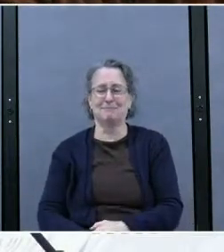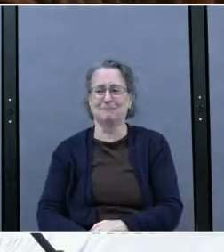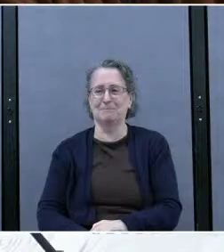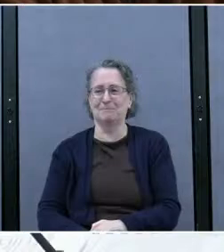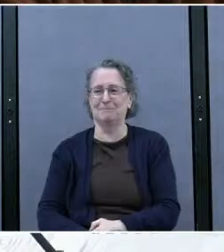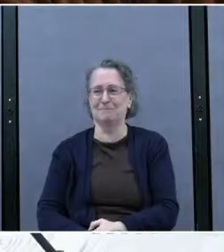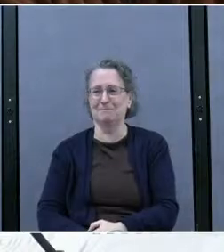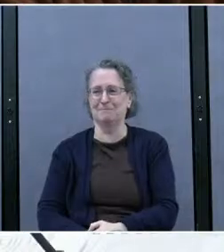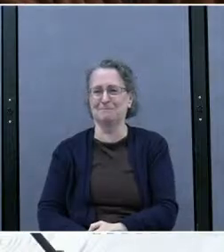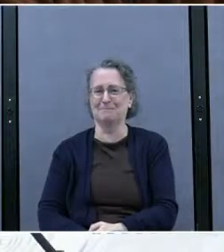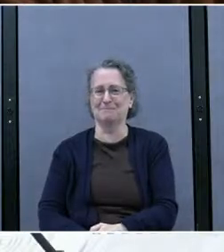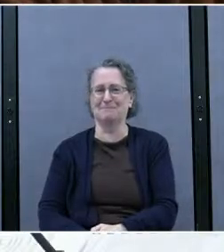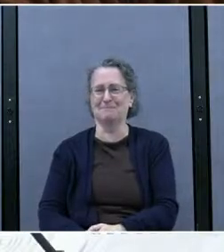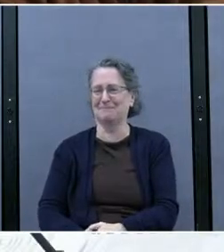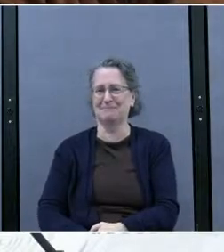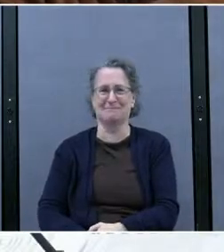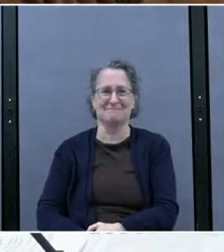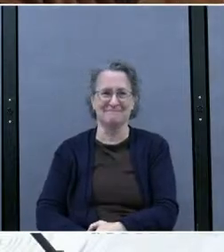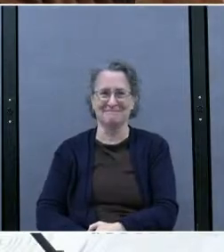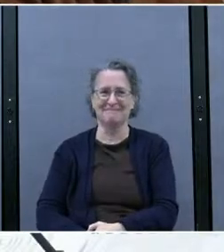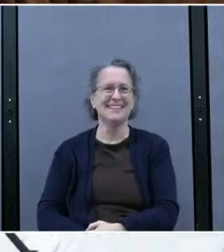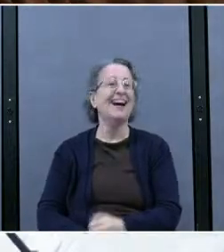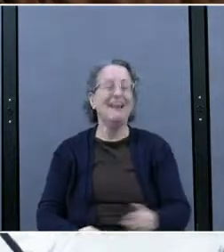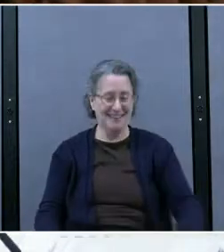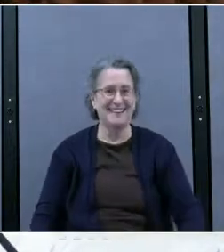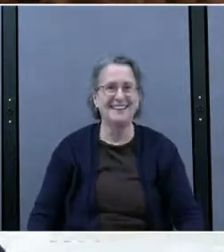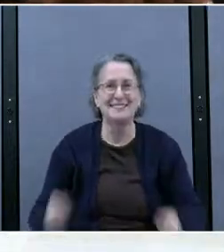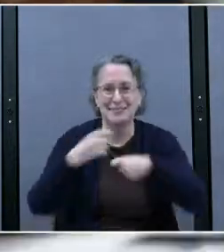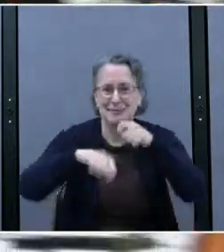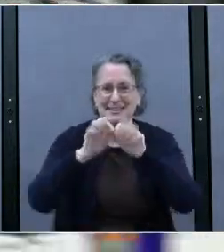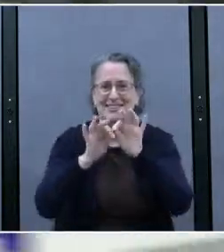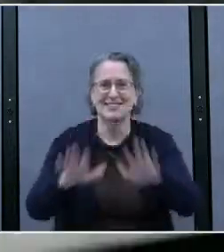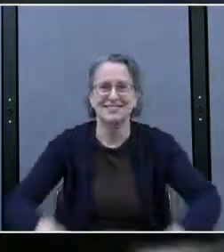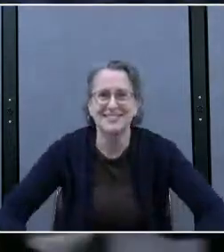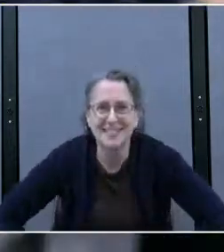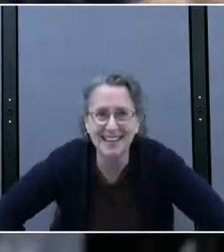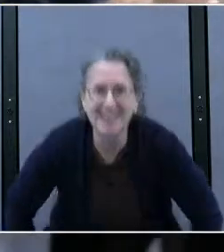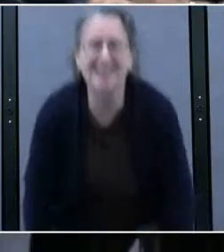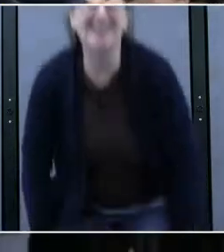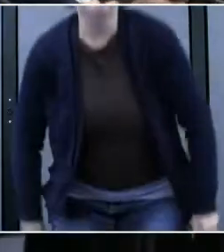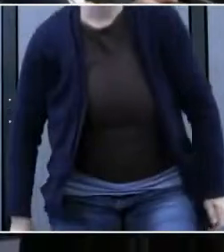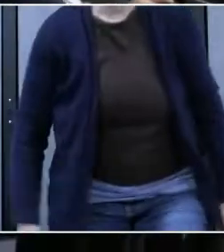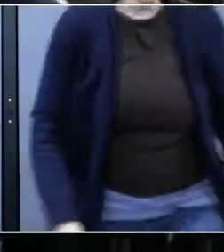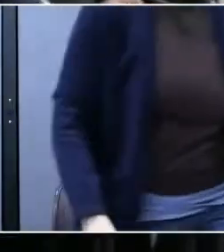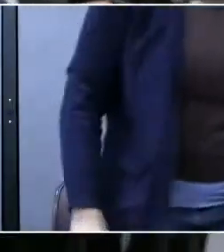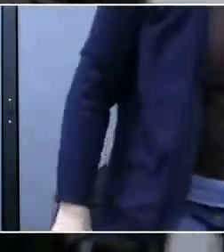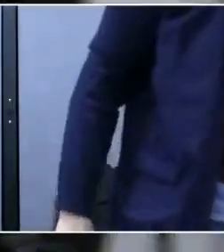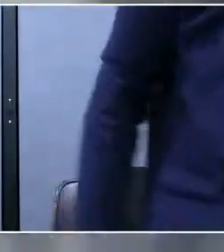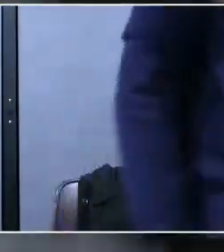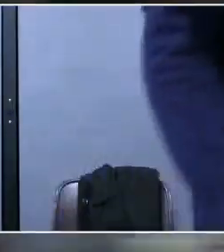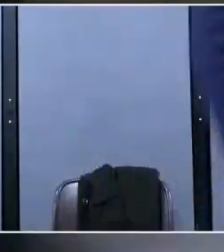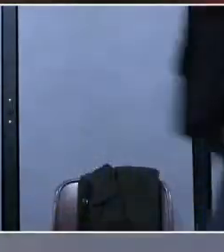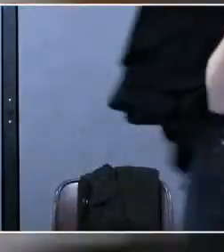I see a lot of hands. Let's hear from people we haven't heard from at the back.